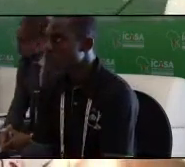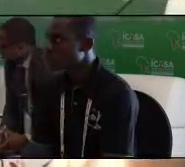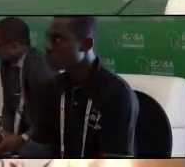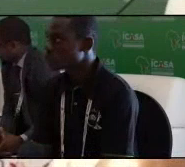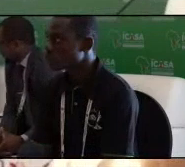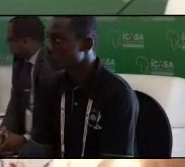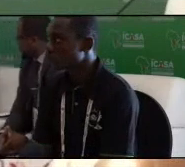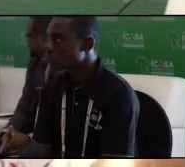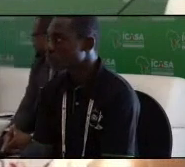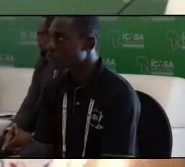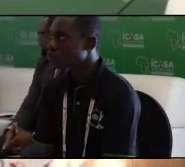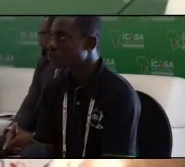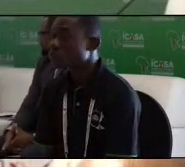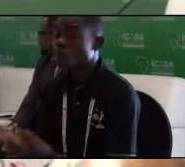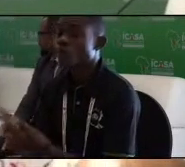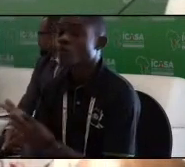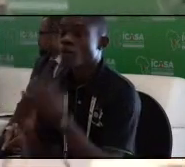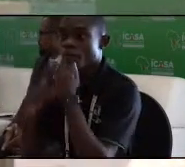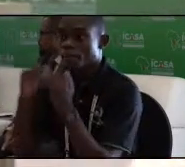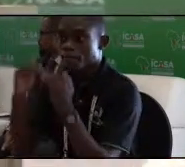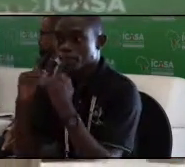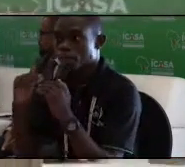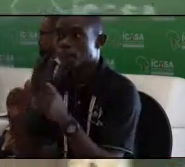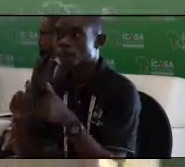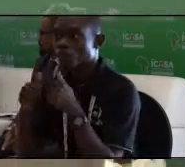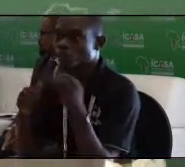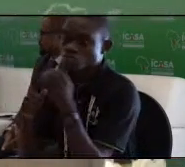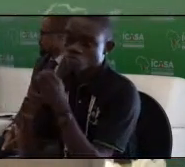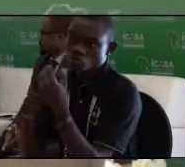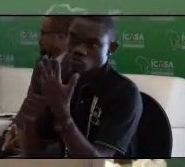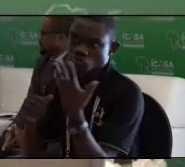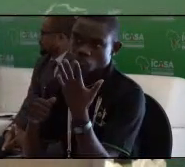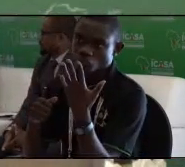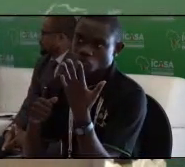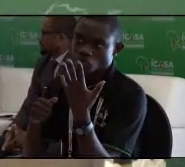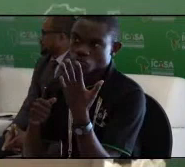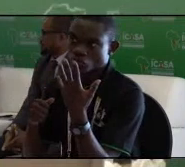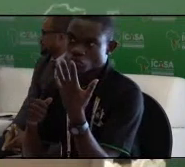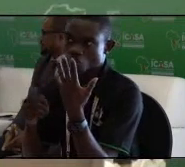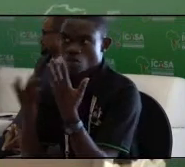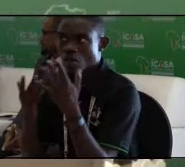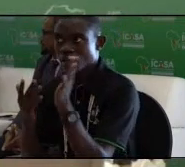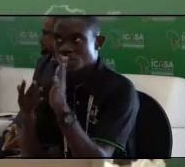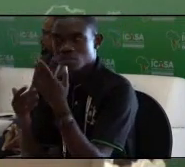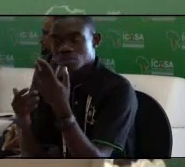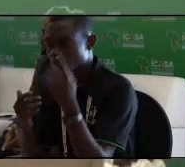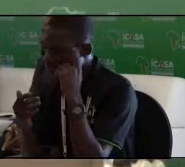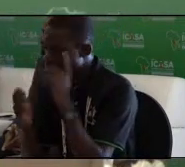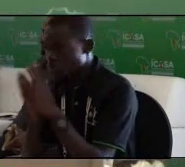our biggest competitor, especially in terms of quality, were the unapproved